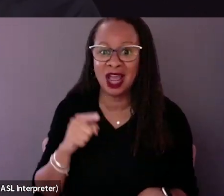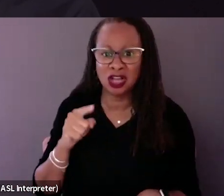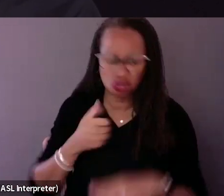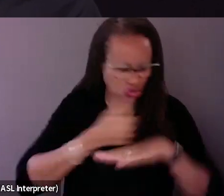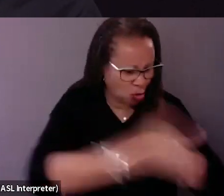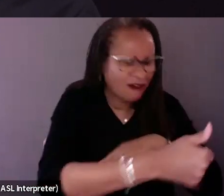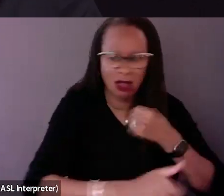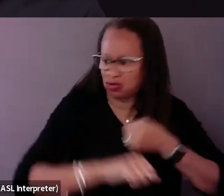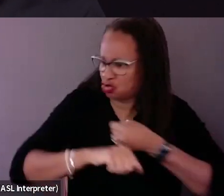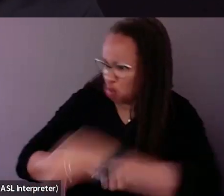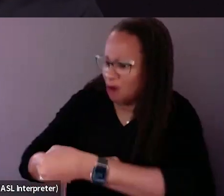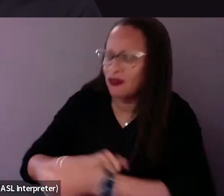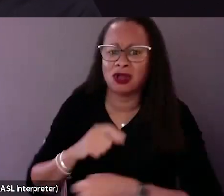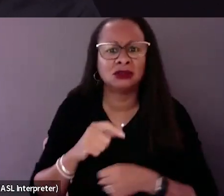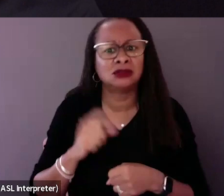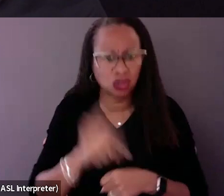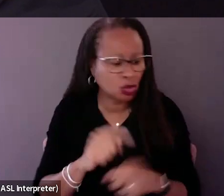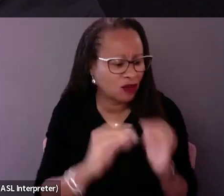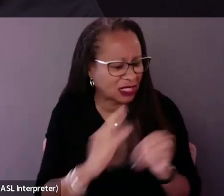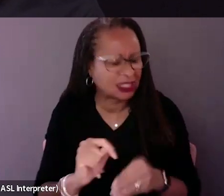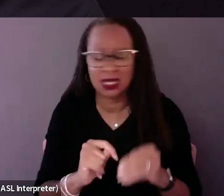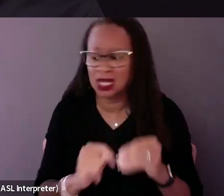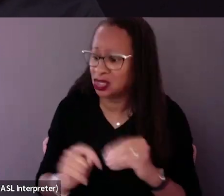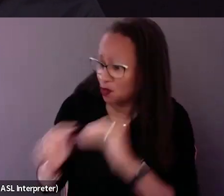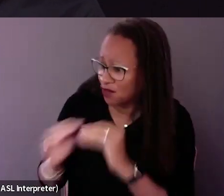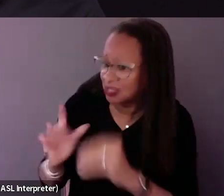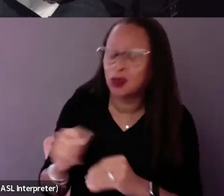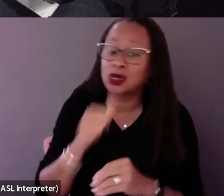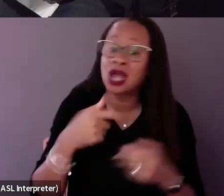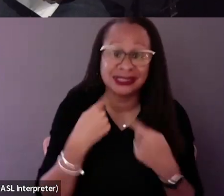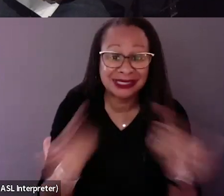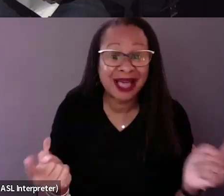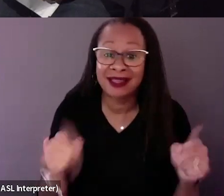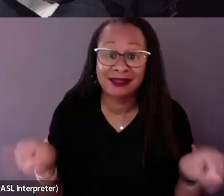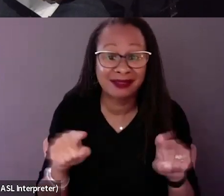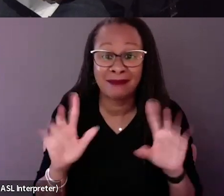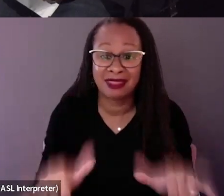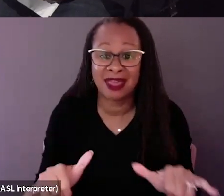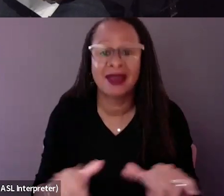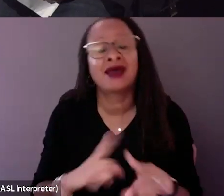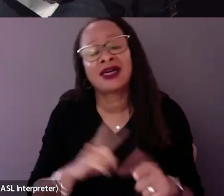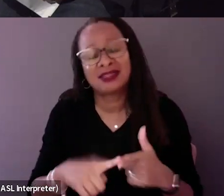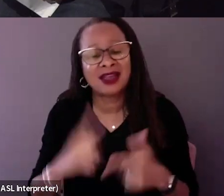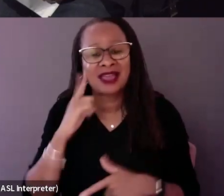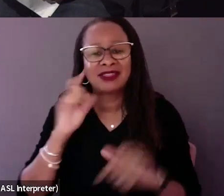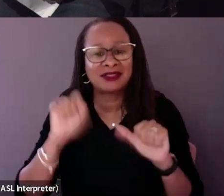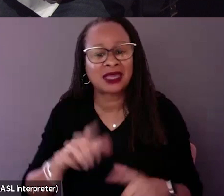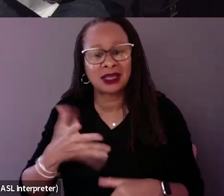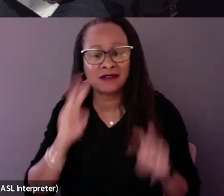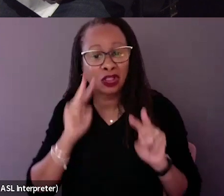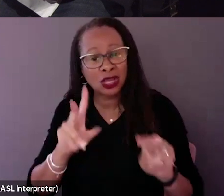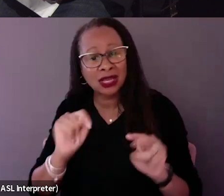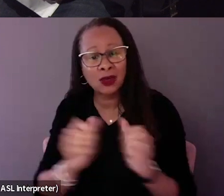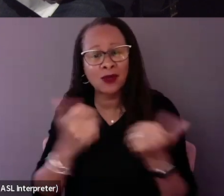fault, so you fix this. We're not trying to say that to people. Then I think that, they can kind of look at it